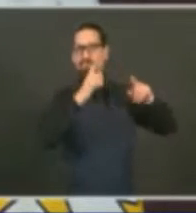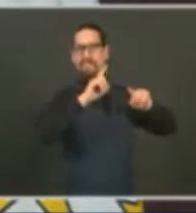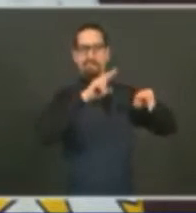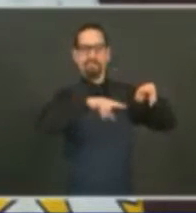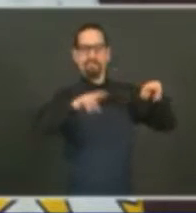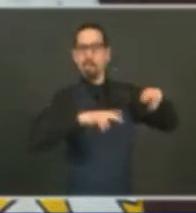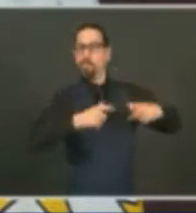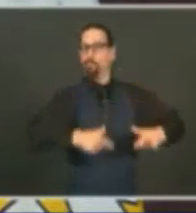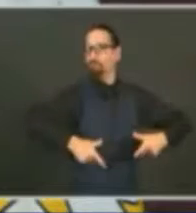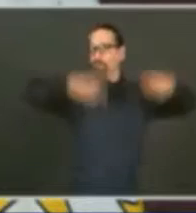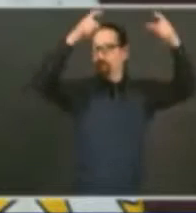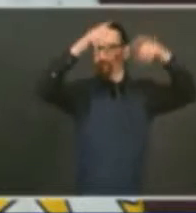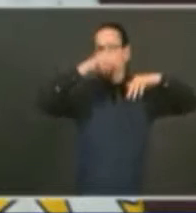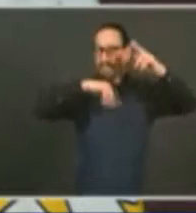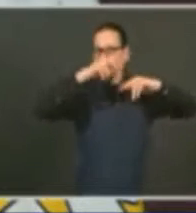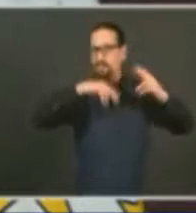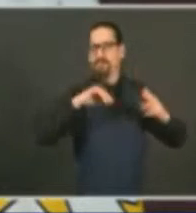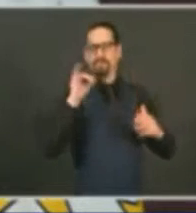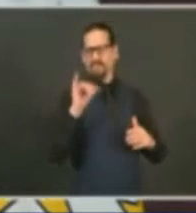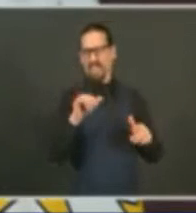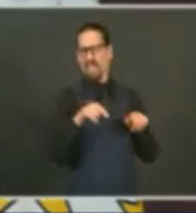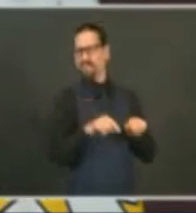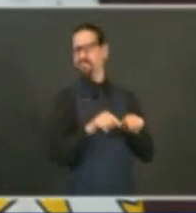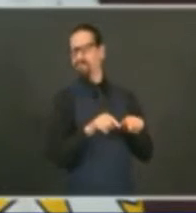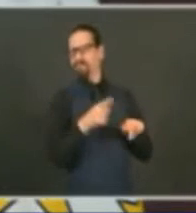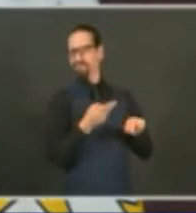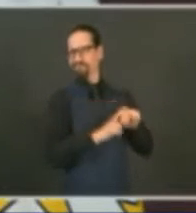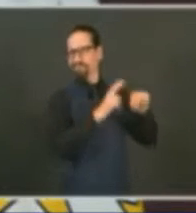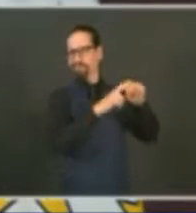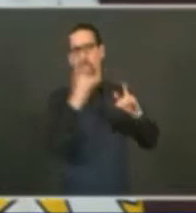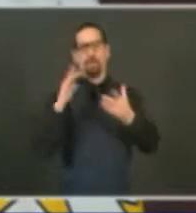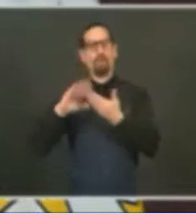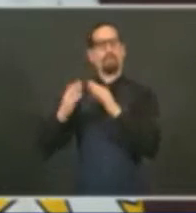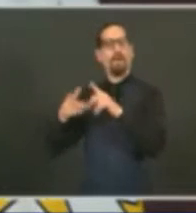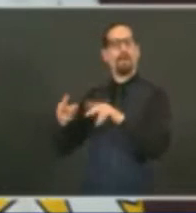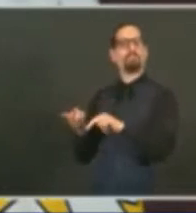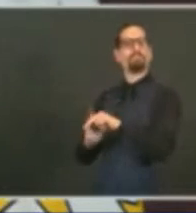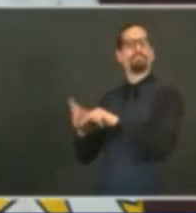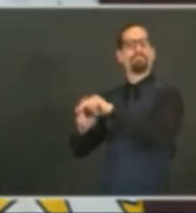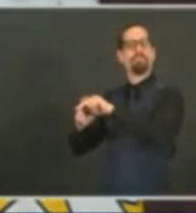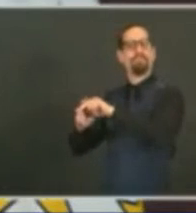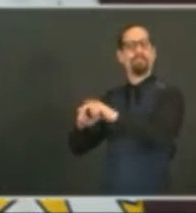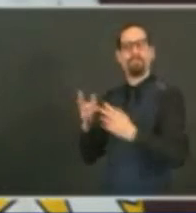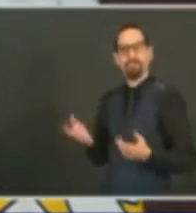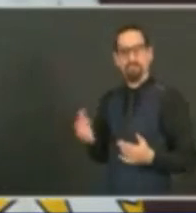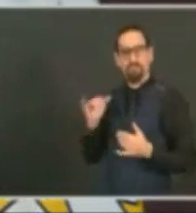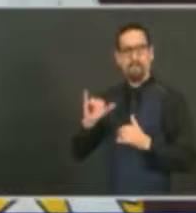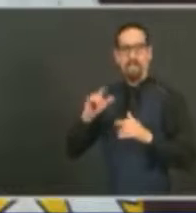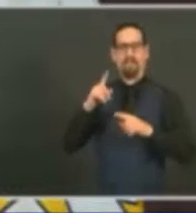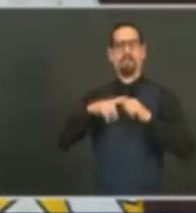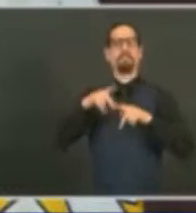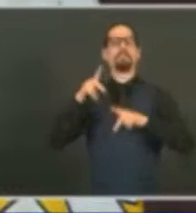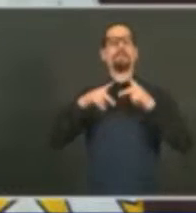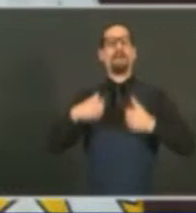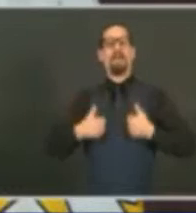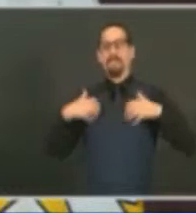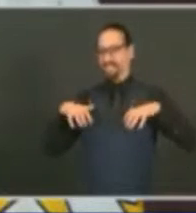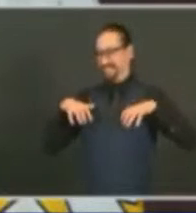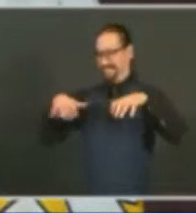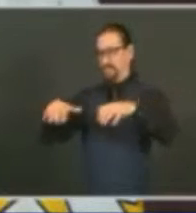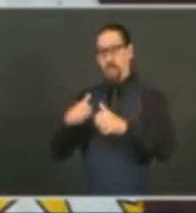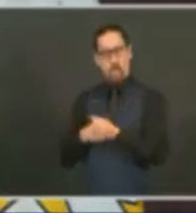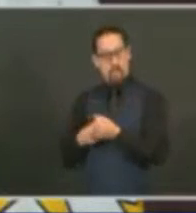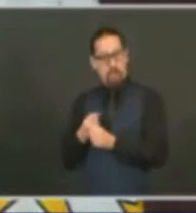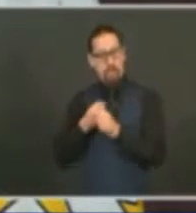they are not the drivers of clusters or infection, but can be the result of it because of